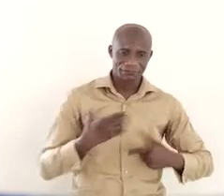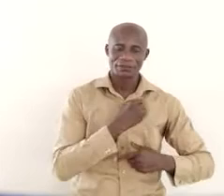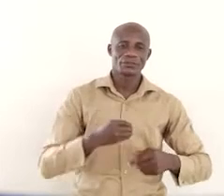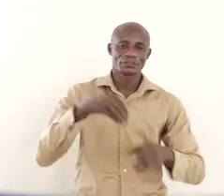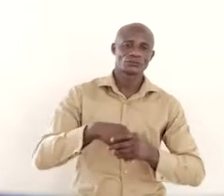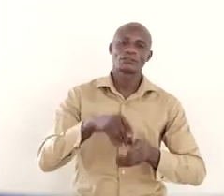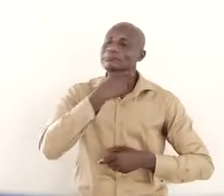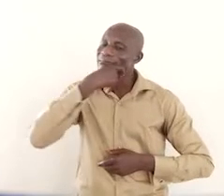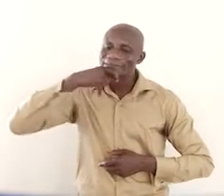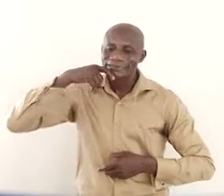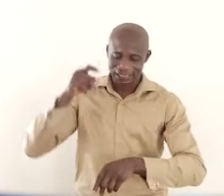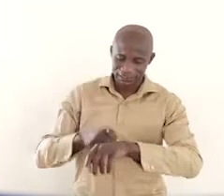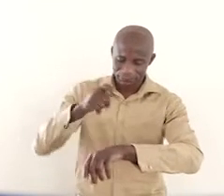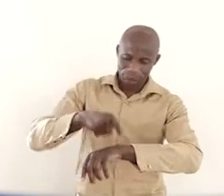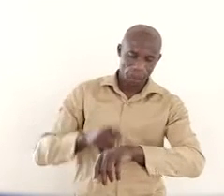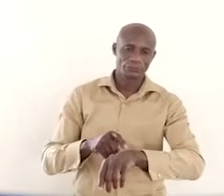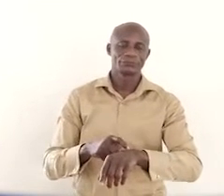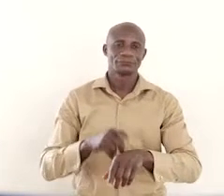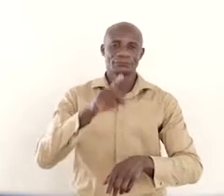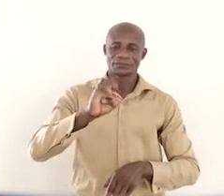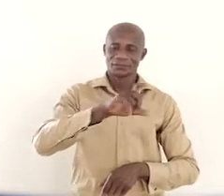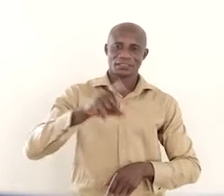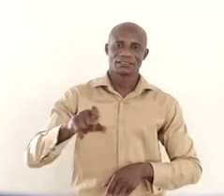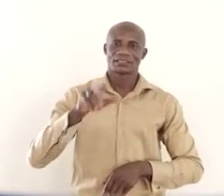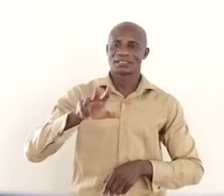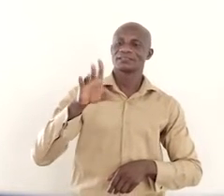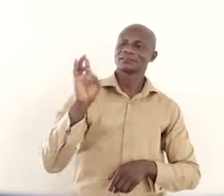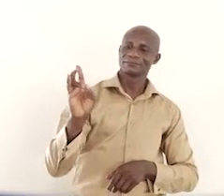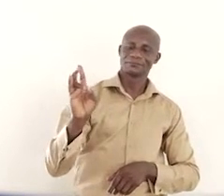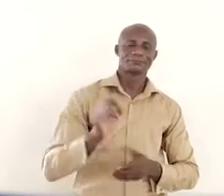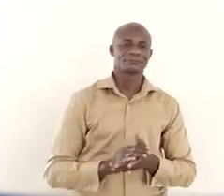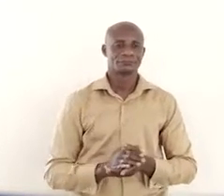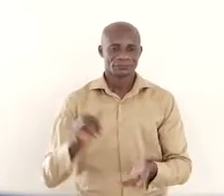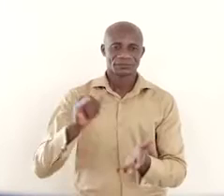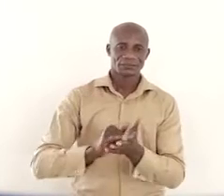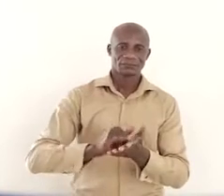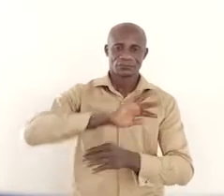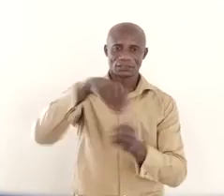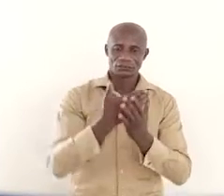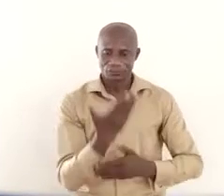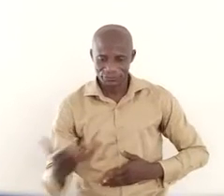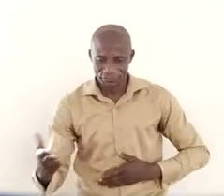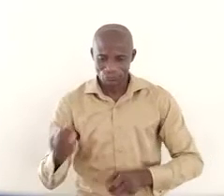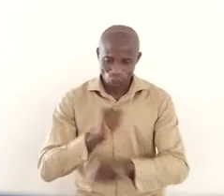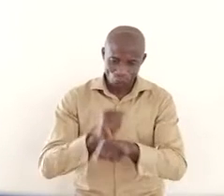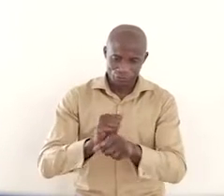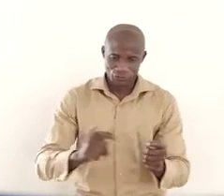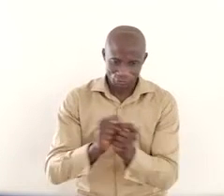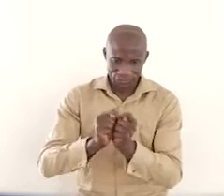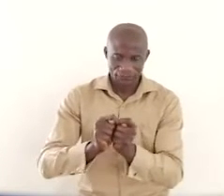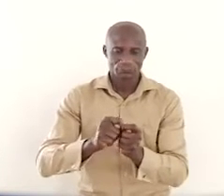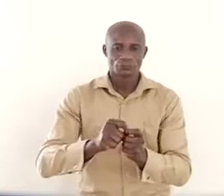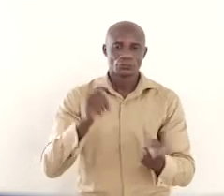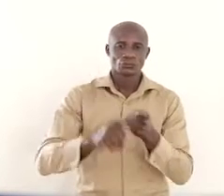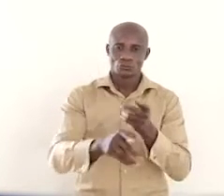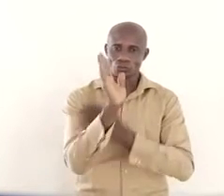breath onto dry bones, Ezekiel 37, 1 to 10. Next, that all things work together